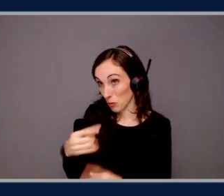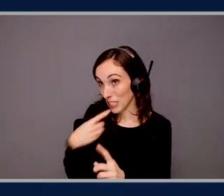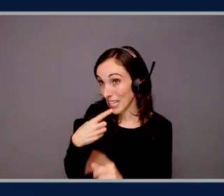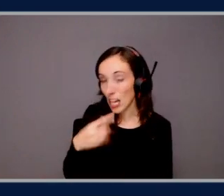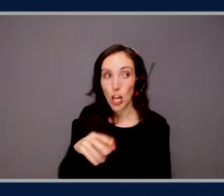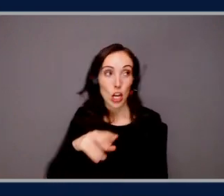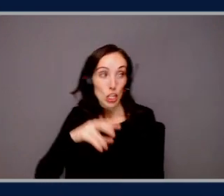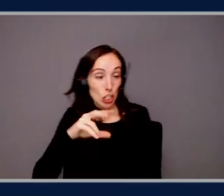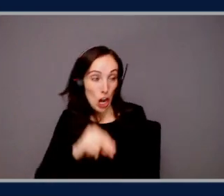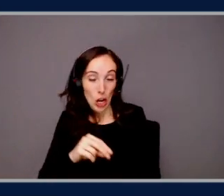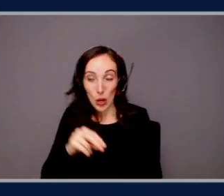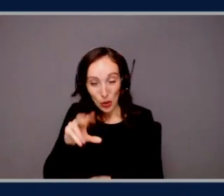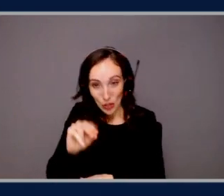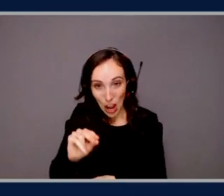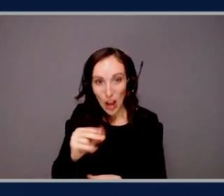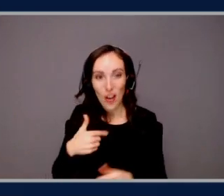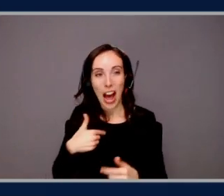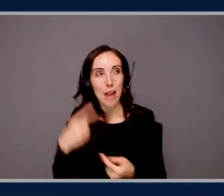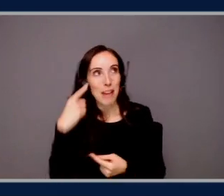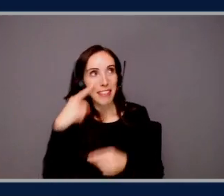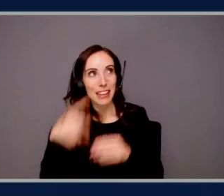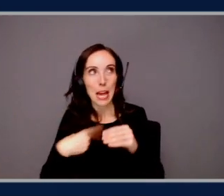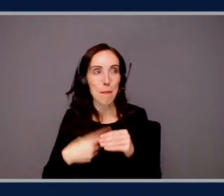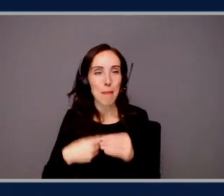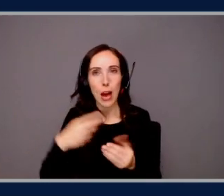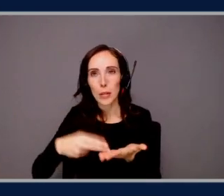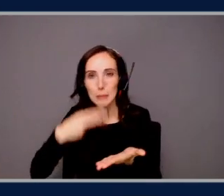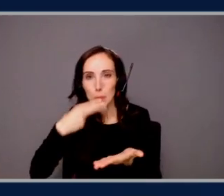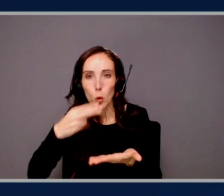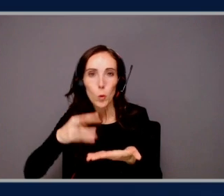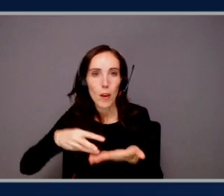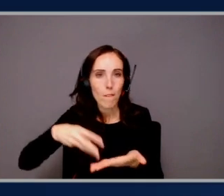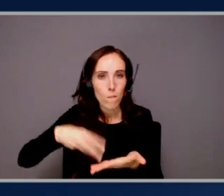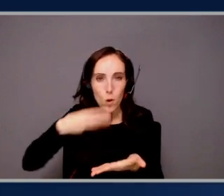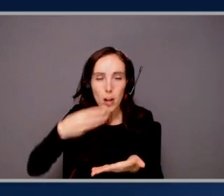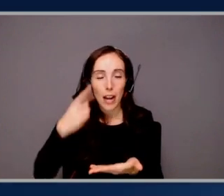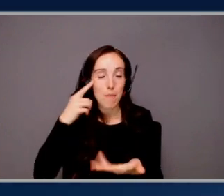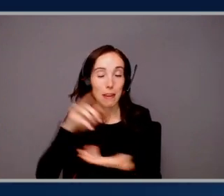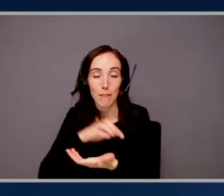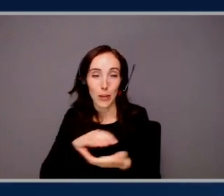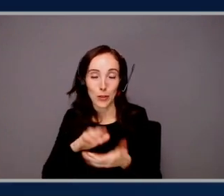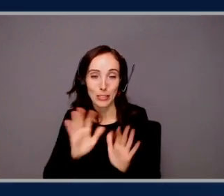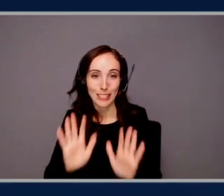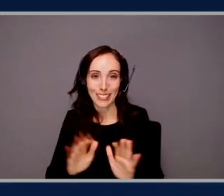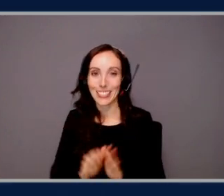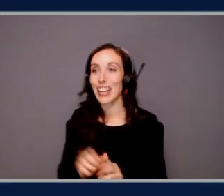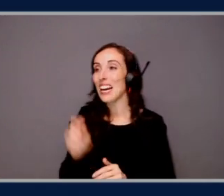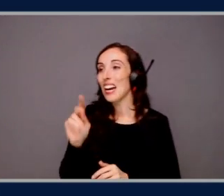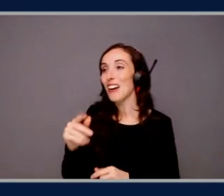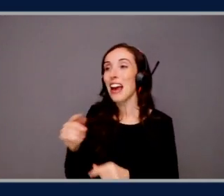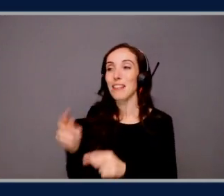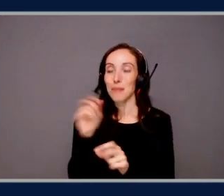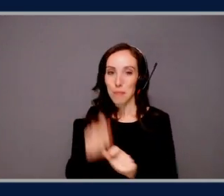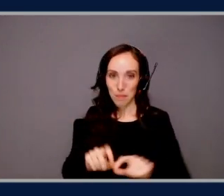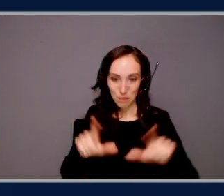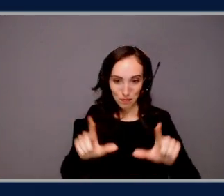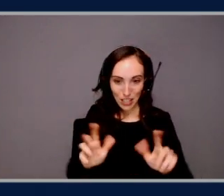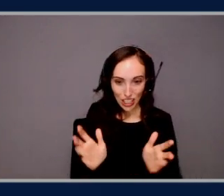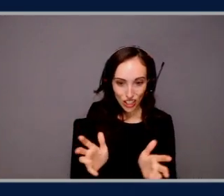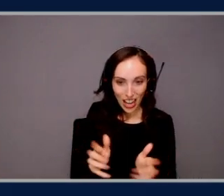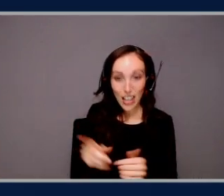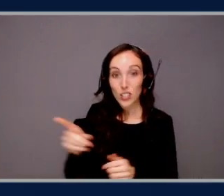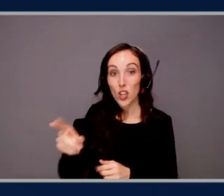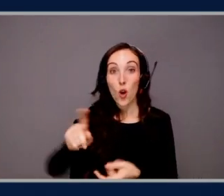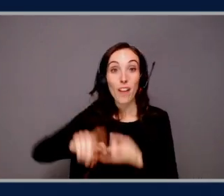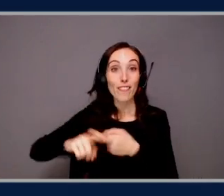follow-up, though. I'm still thinking about this spoon and fork. Yeah. I'm still very confused. I'm going back to the chat. So I heard that our friends in Canada just